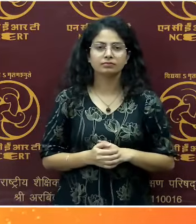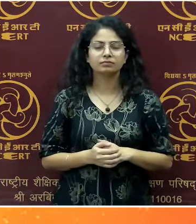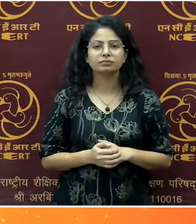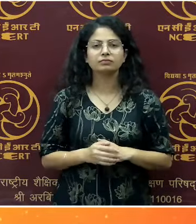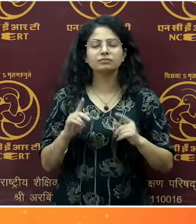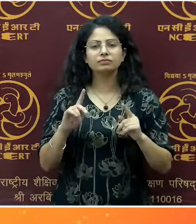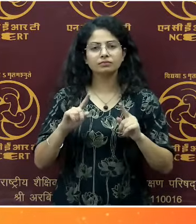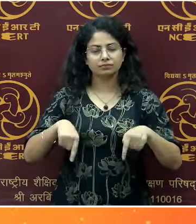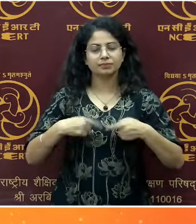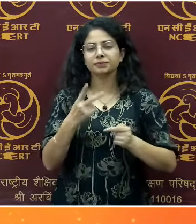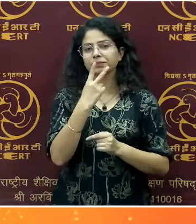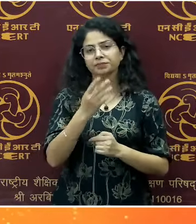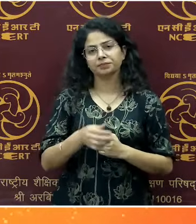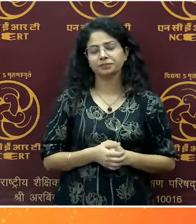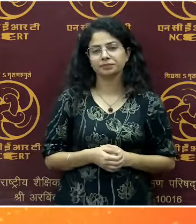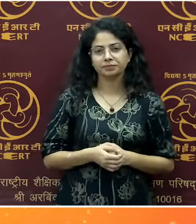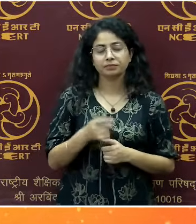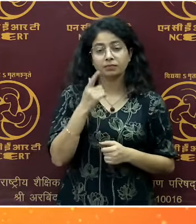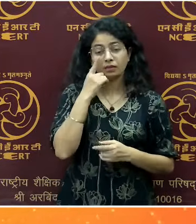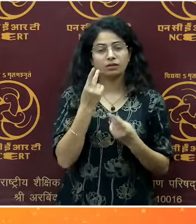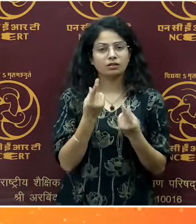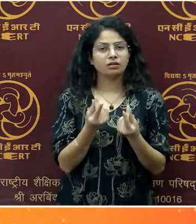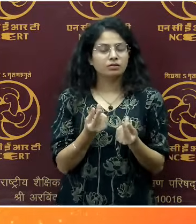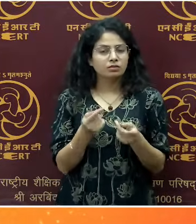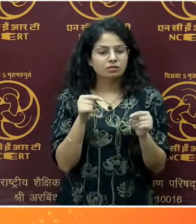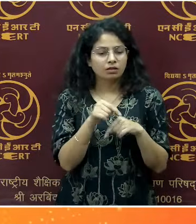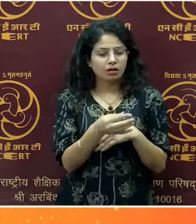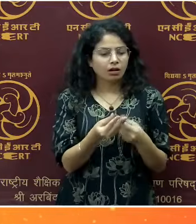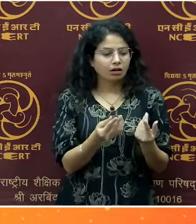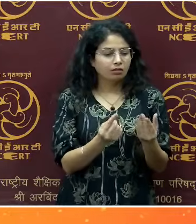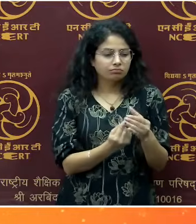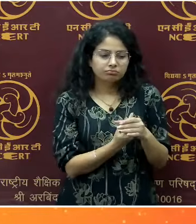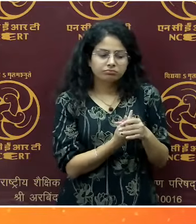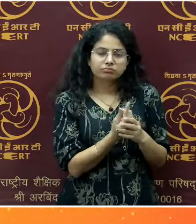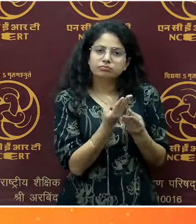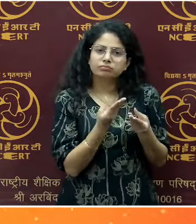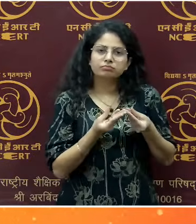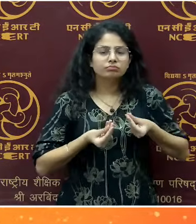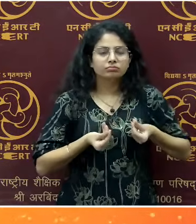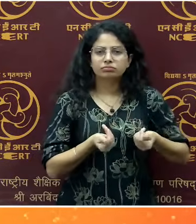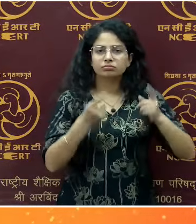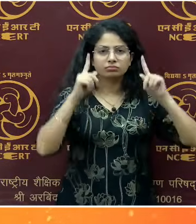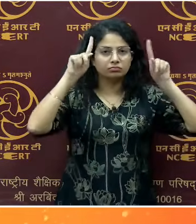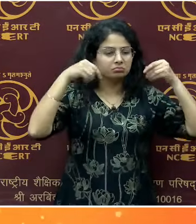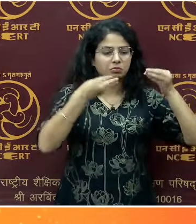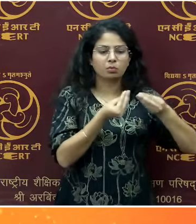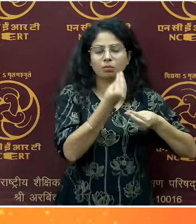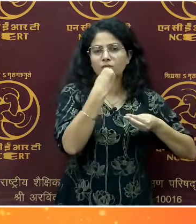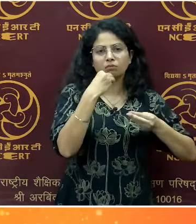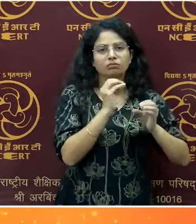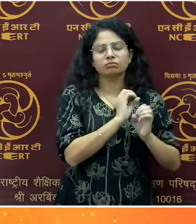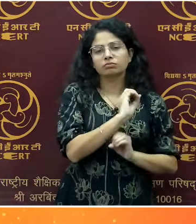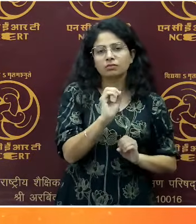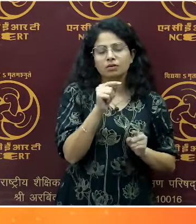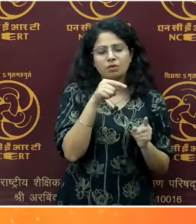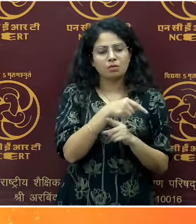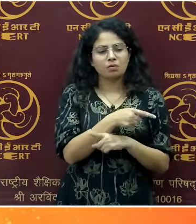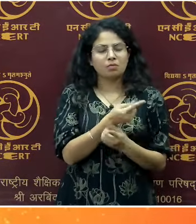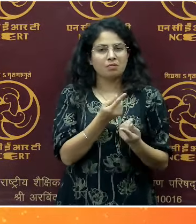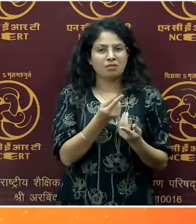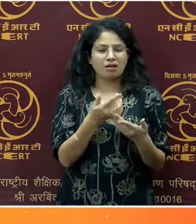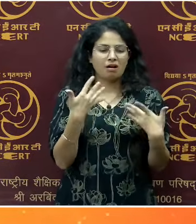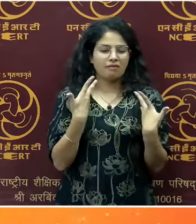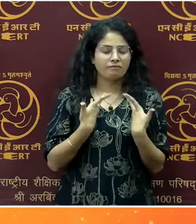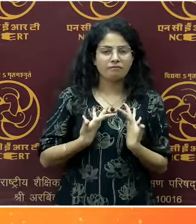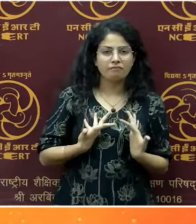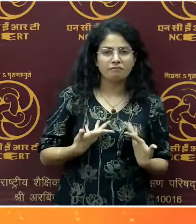So, let us see. Soon there was not much grass left for the old stag to eat. He started becoming